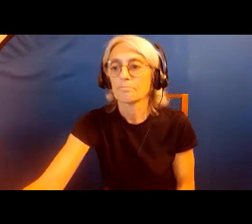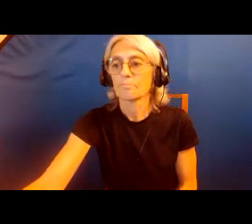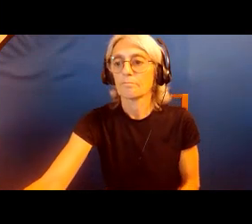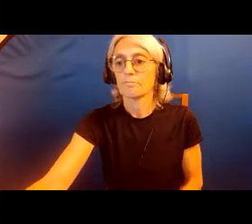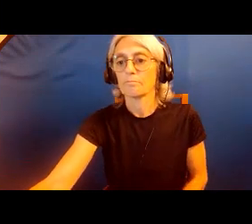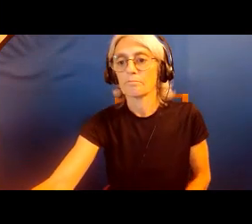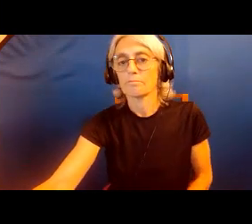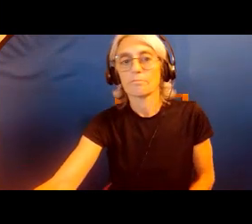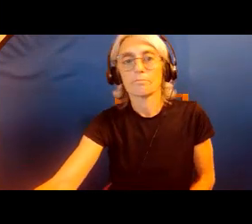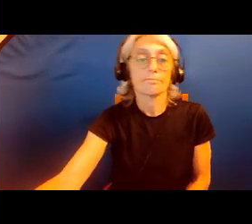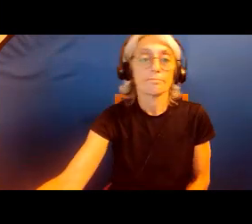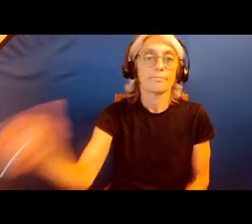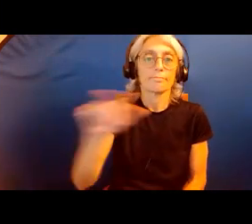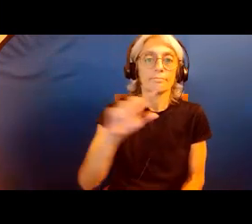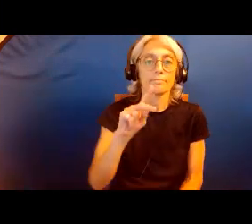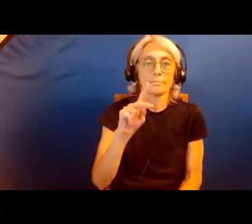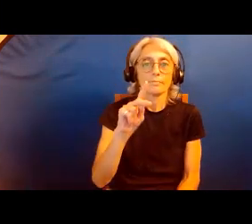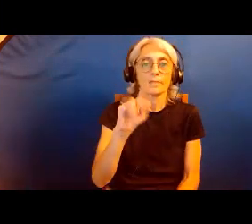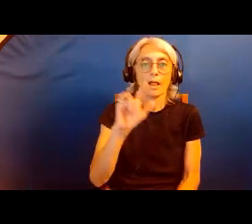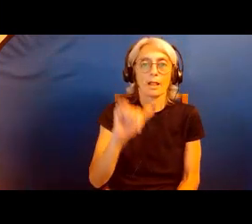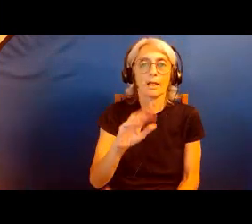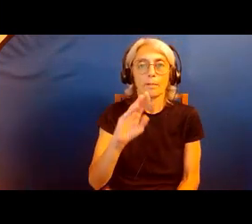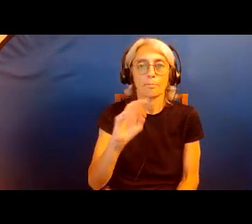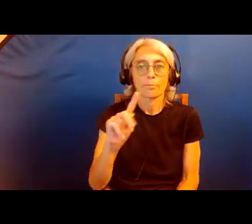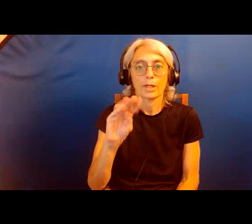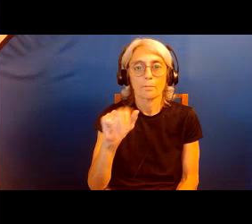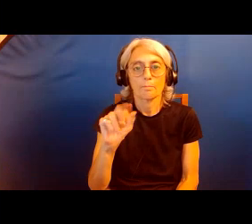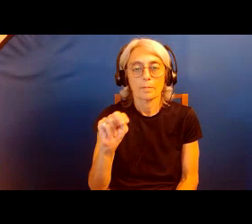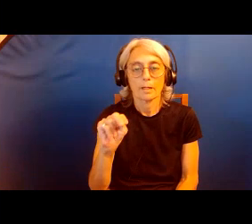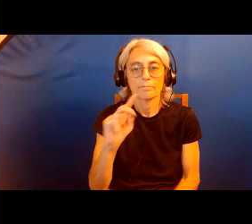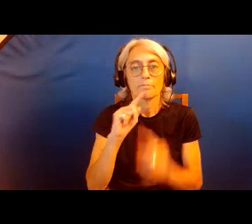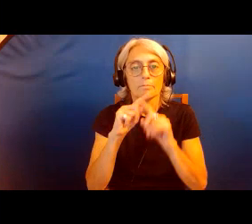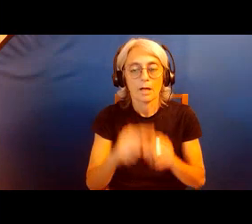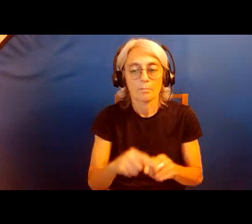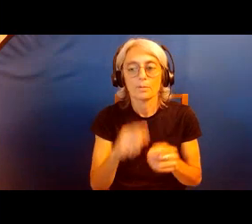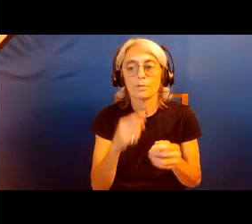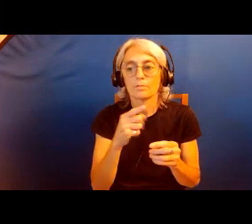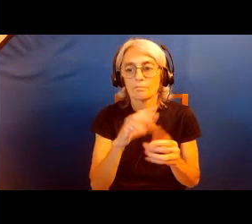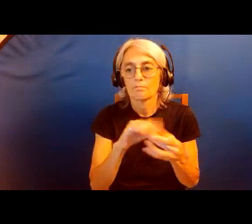Next, I'd like to call on Kelly Brinkman. Please unmute yourself to begin your comment.